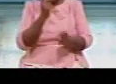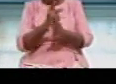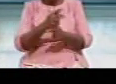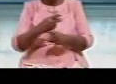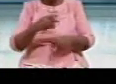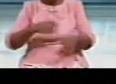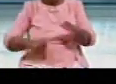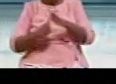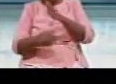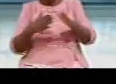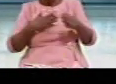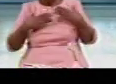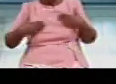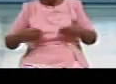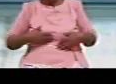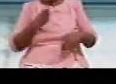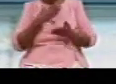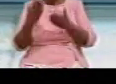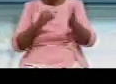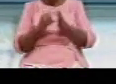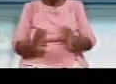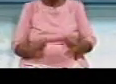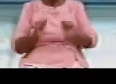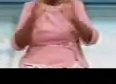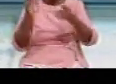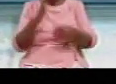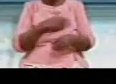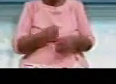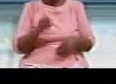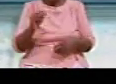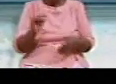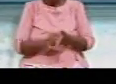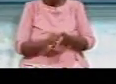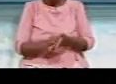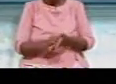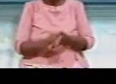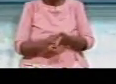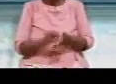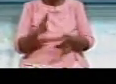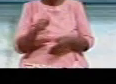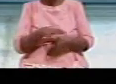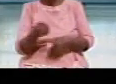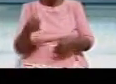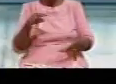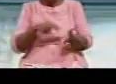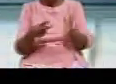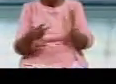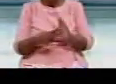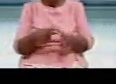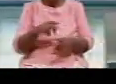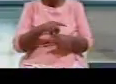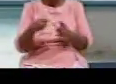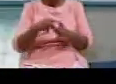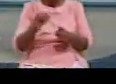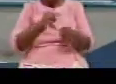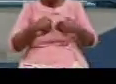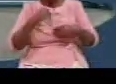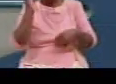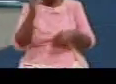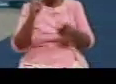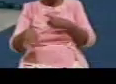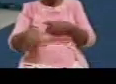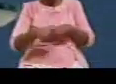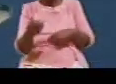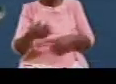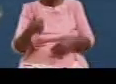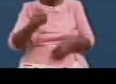and bring it into subjection, lest that by any means, when I preach to others, I myself